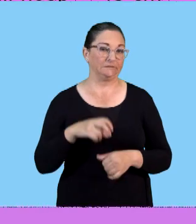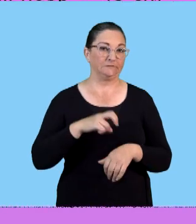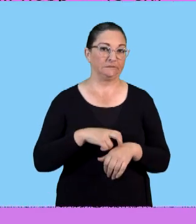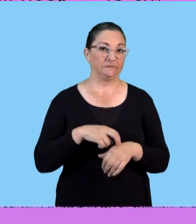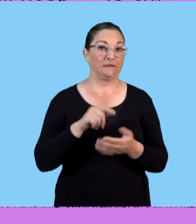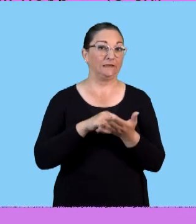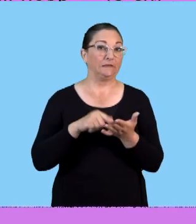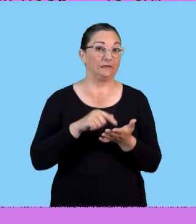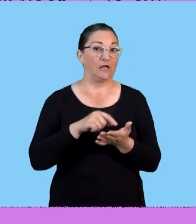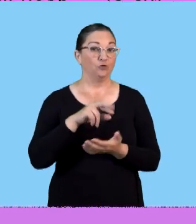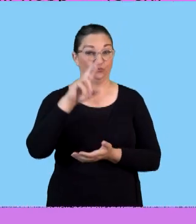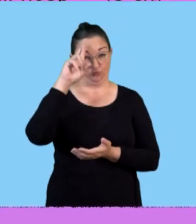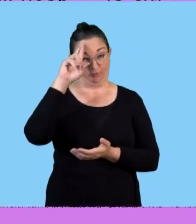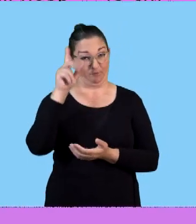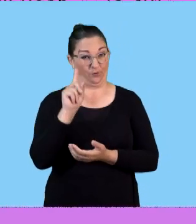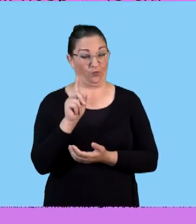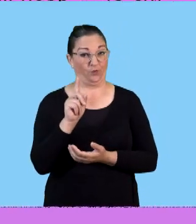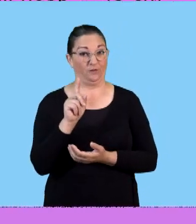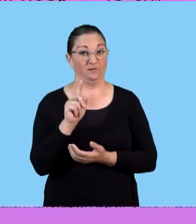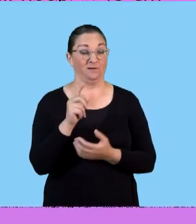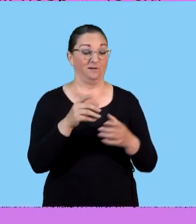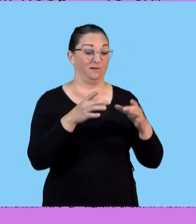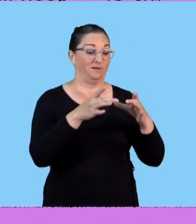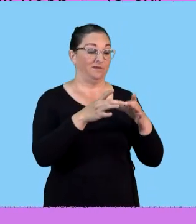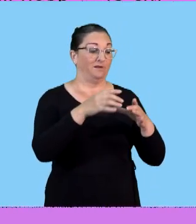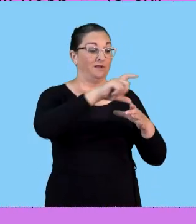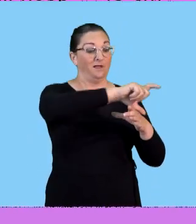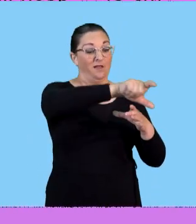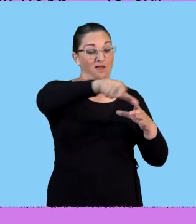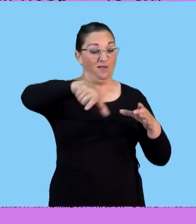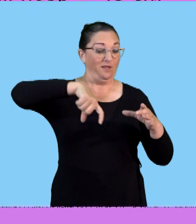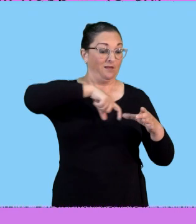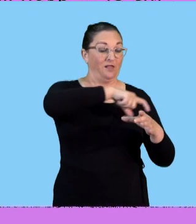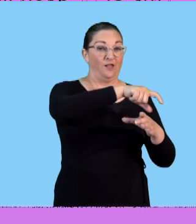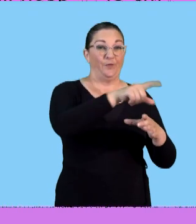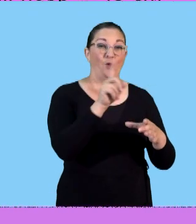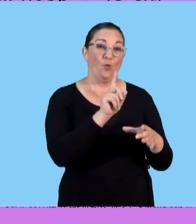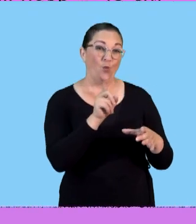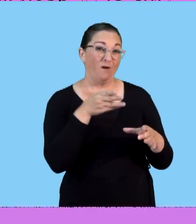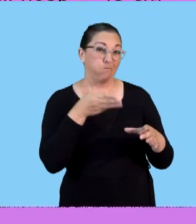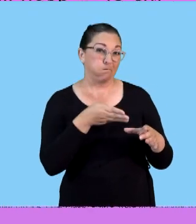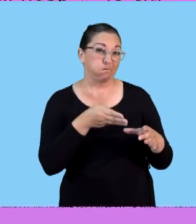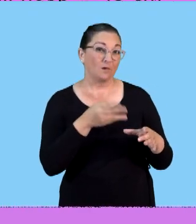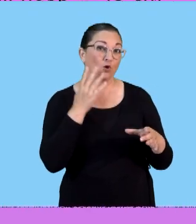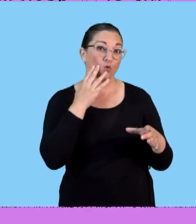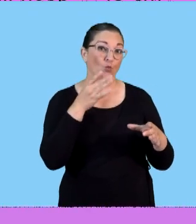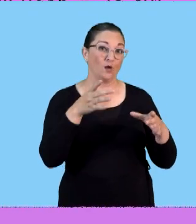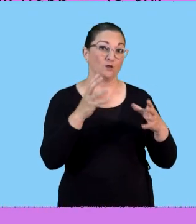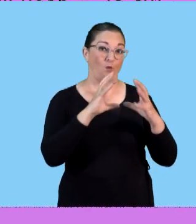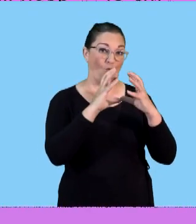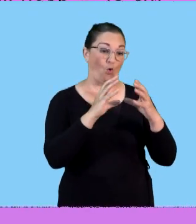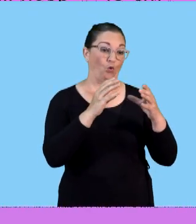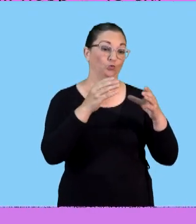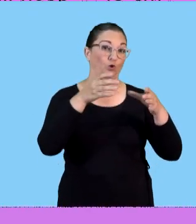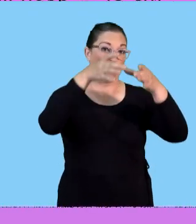now we need to calculate, remember, what is that shaded part, the area of the shaded part here, once the ball basically